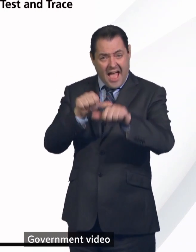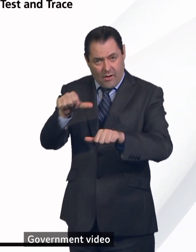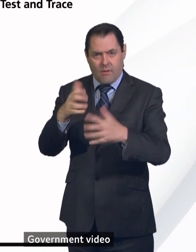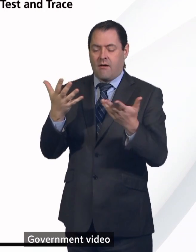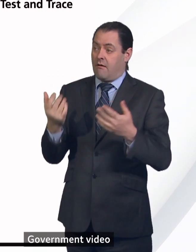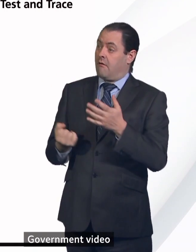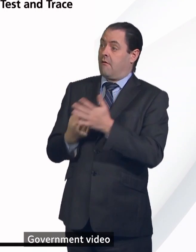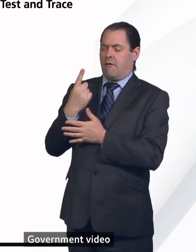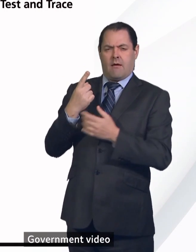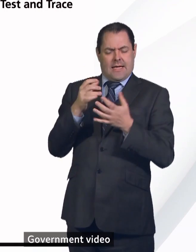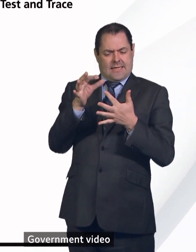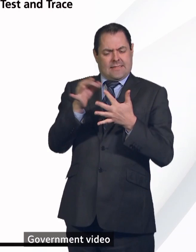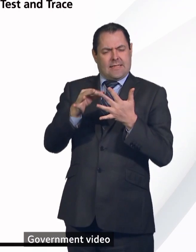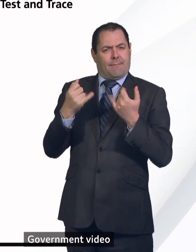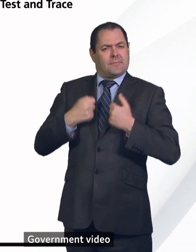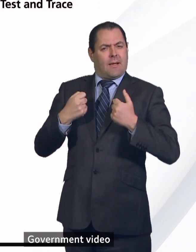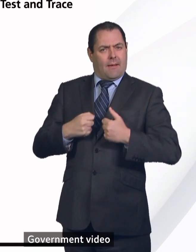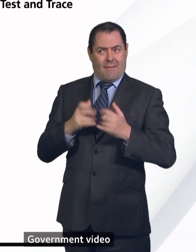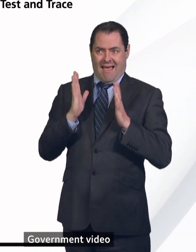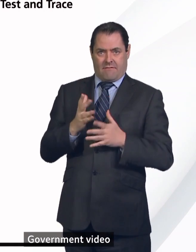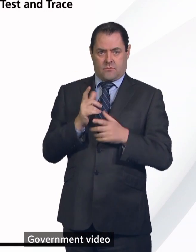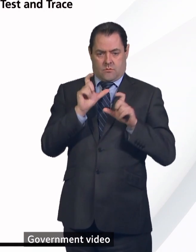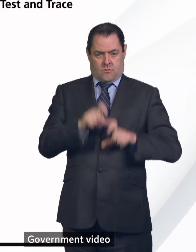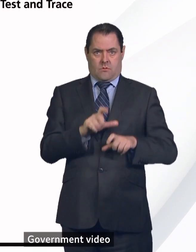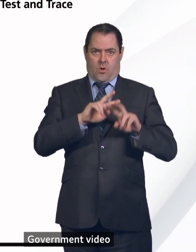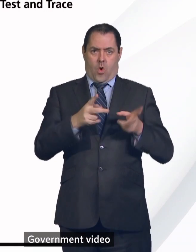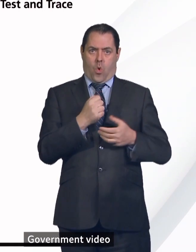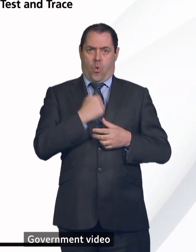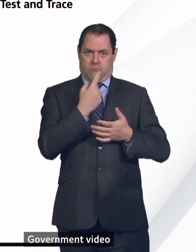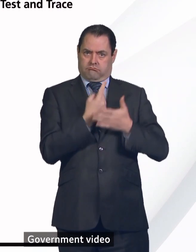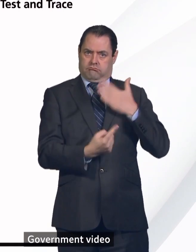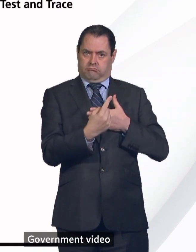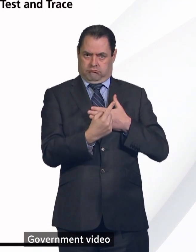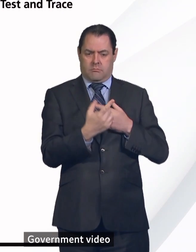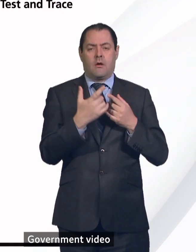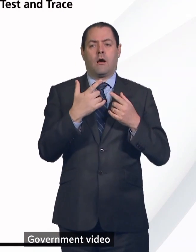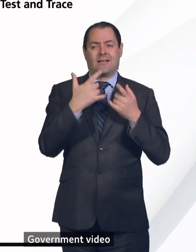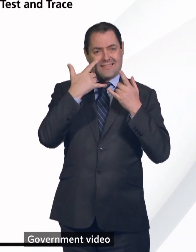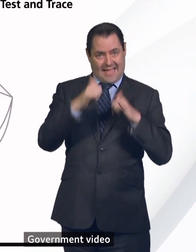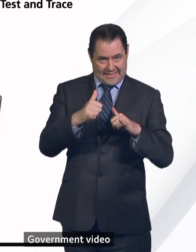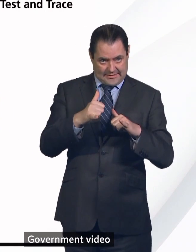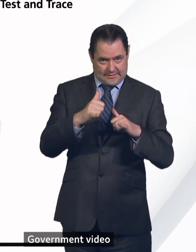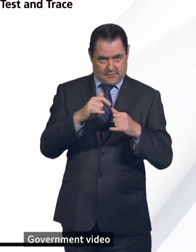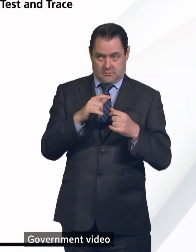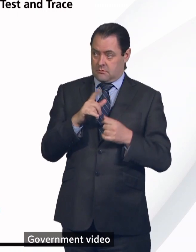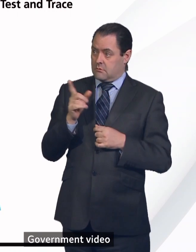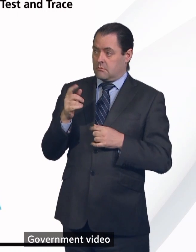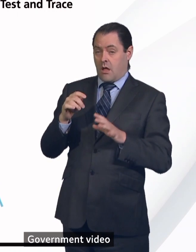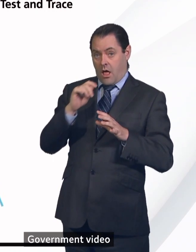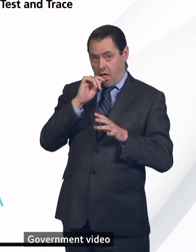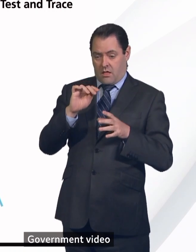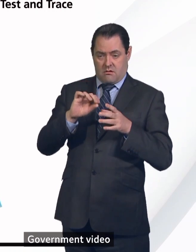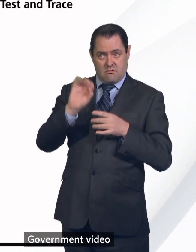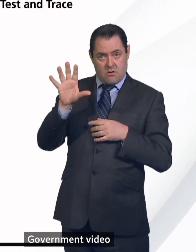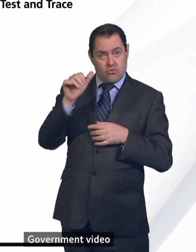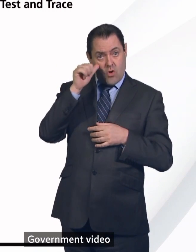have COVID-19 symptoms, you must self-isolate immediately and get a test. Then you'll know for sure